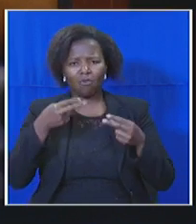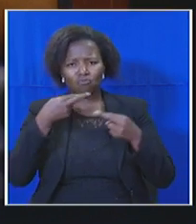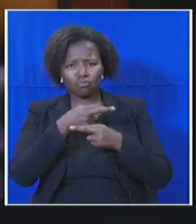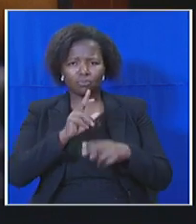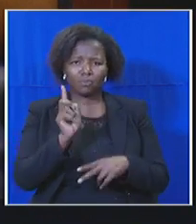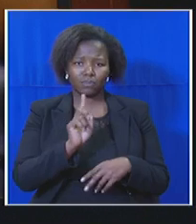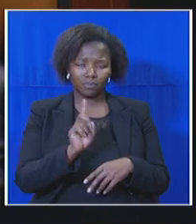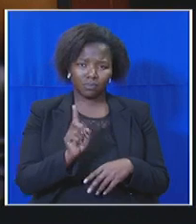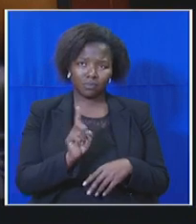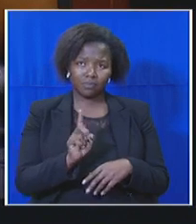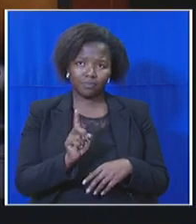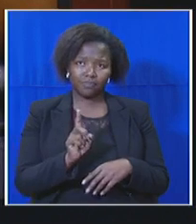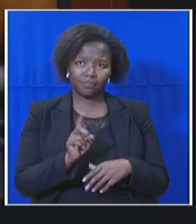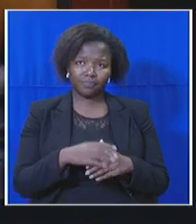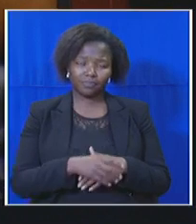anymore.